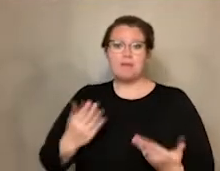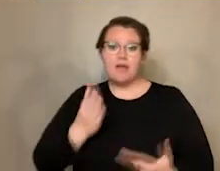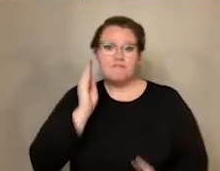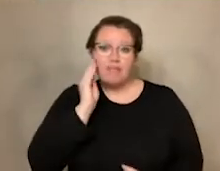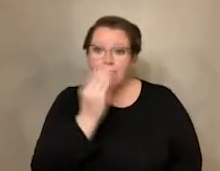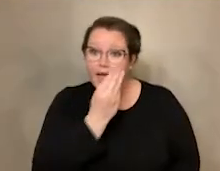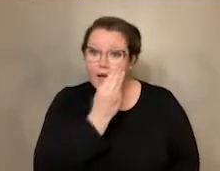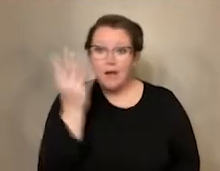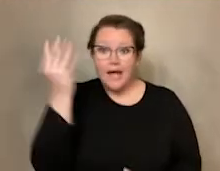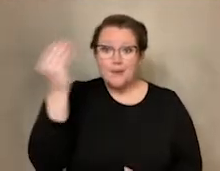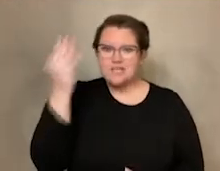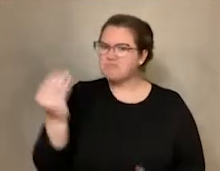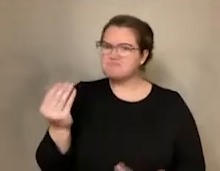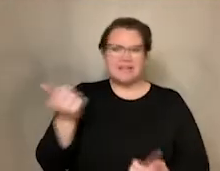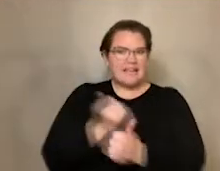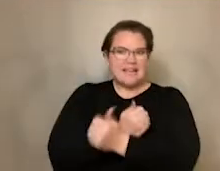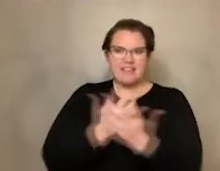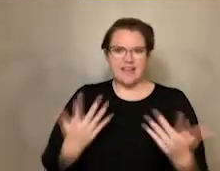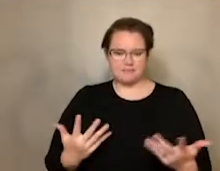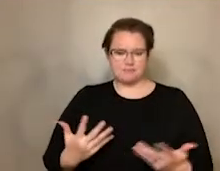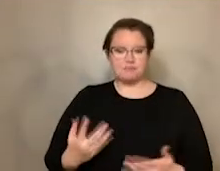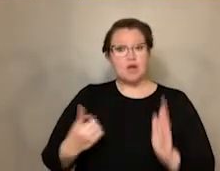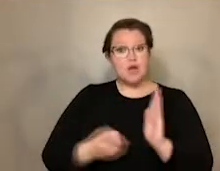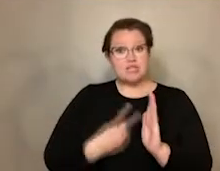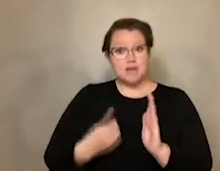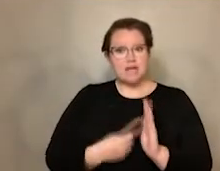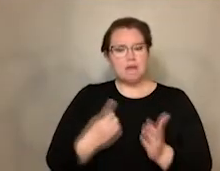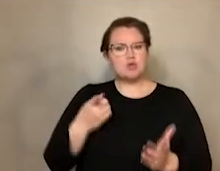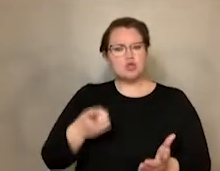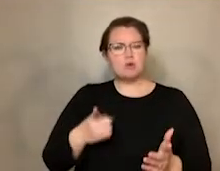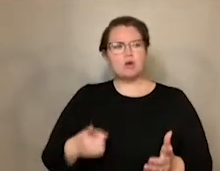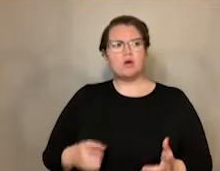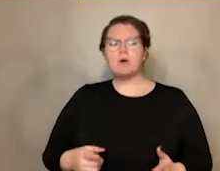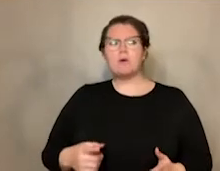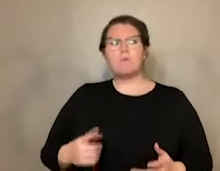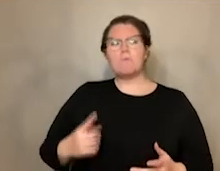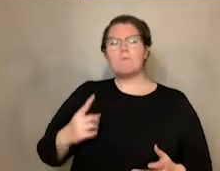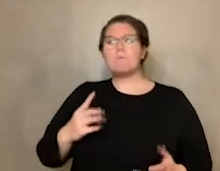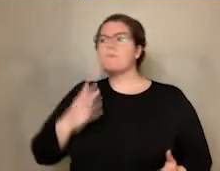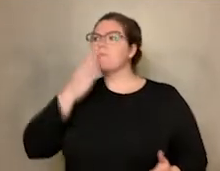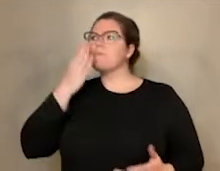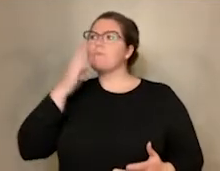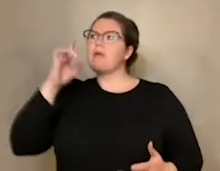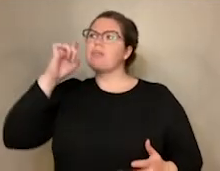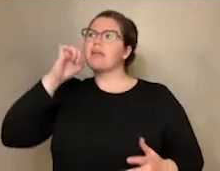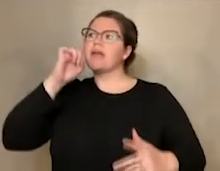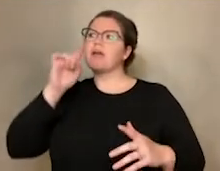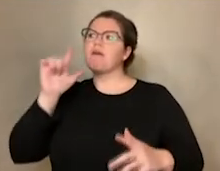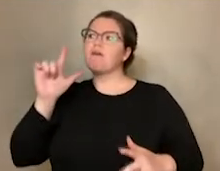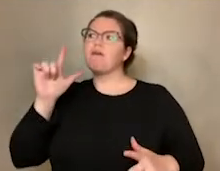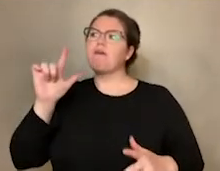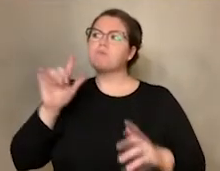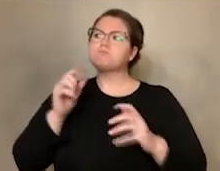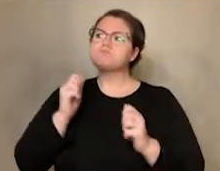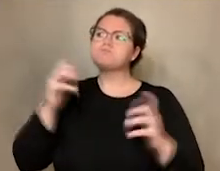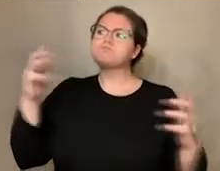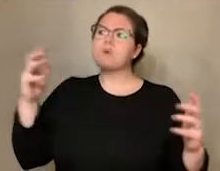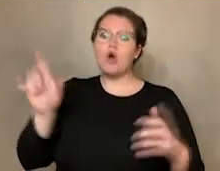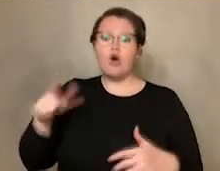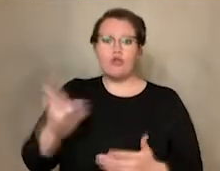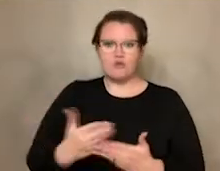on a walk, it could be things that you see in your environment. Then you move to 4. For 4, you stop and think about things that you can